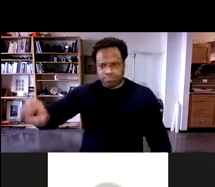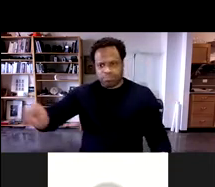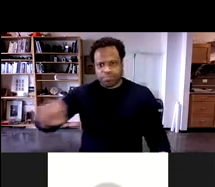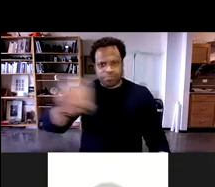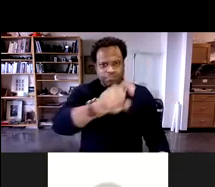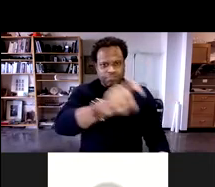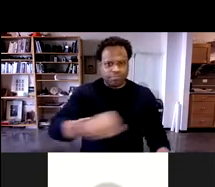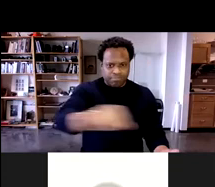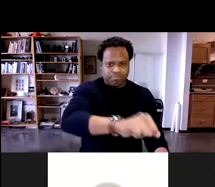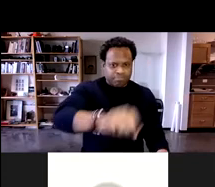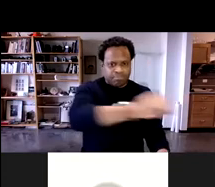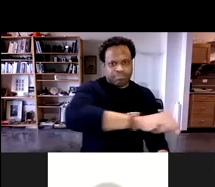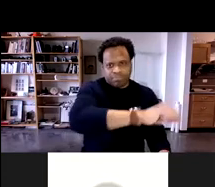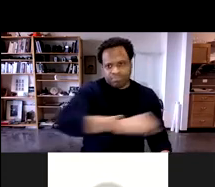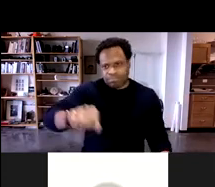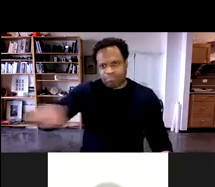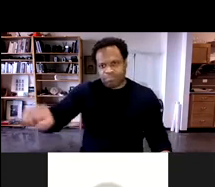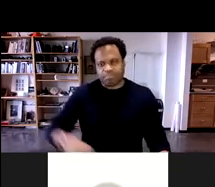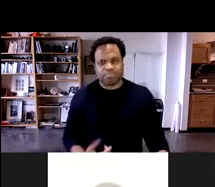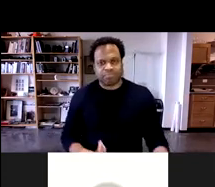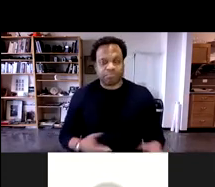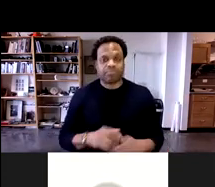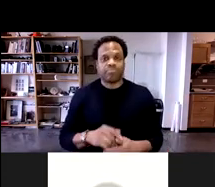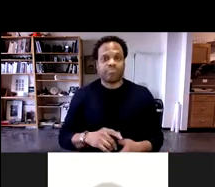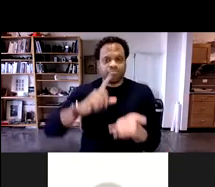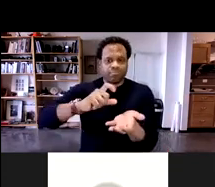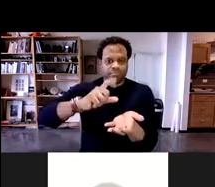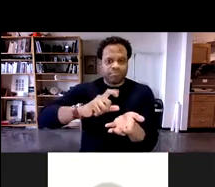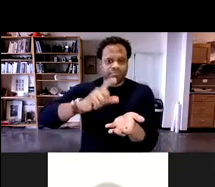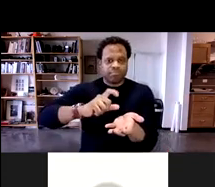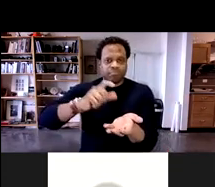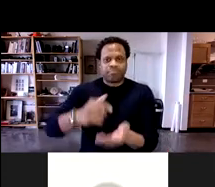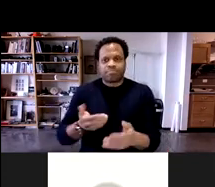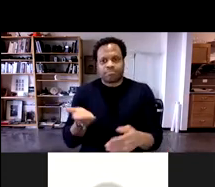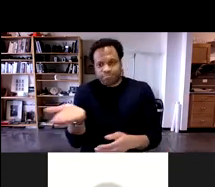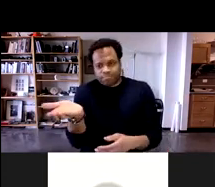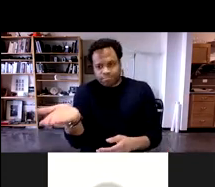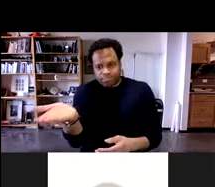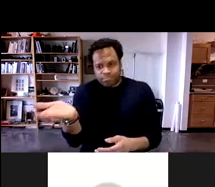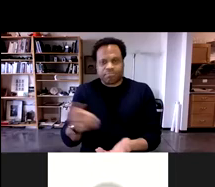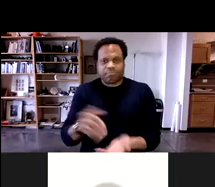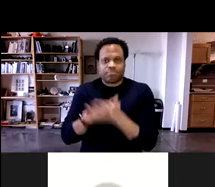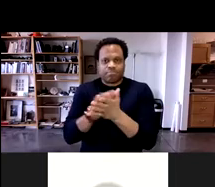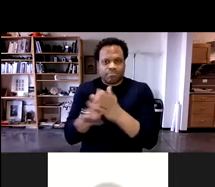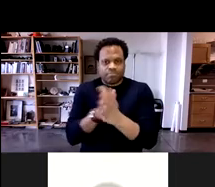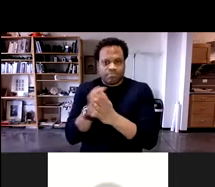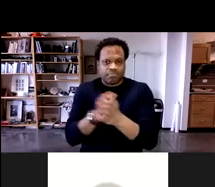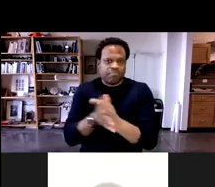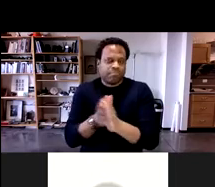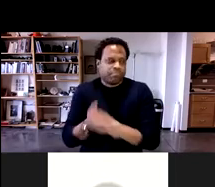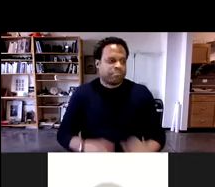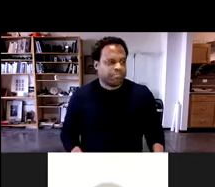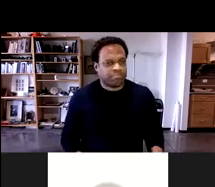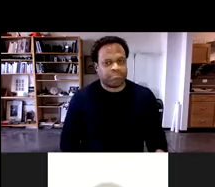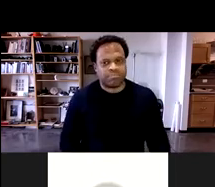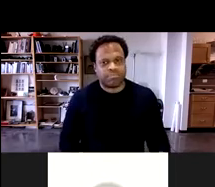Do a little Germ-X motion, just like some Lysol spray, like you're wiping off a table. Do a little Germ-X squirt in your hand, or